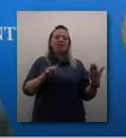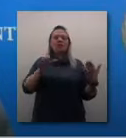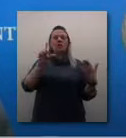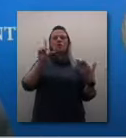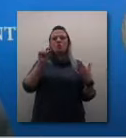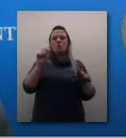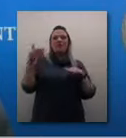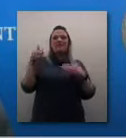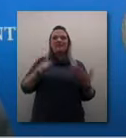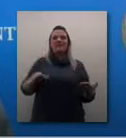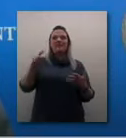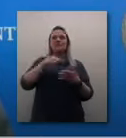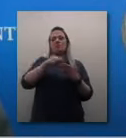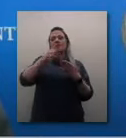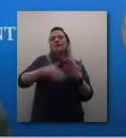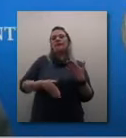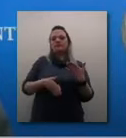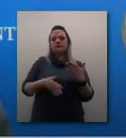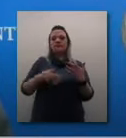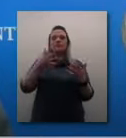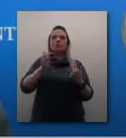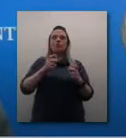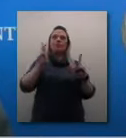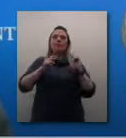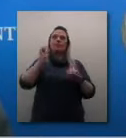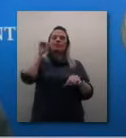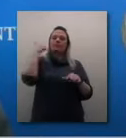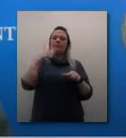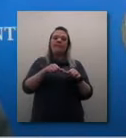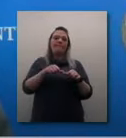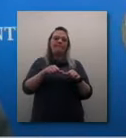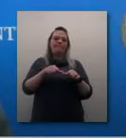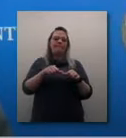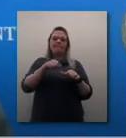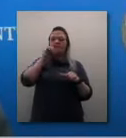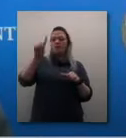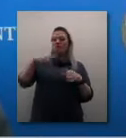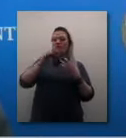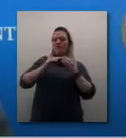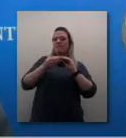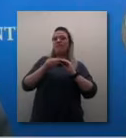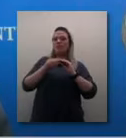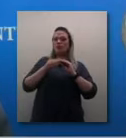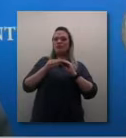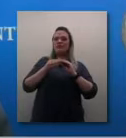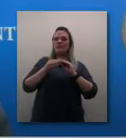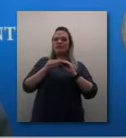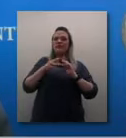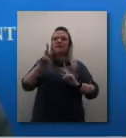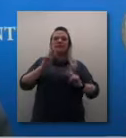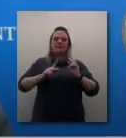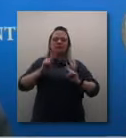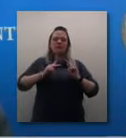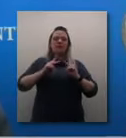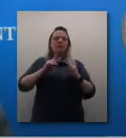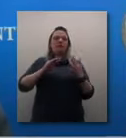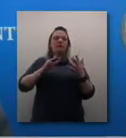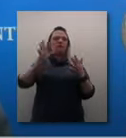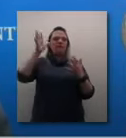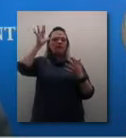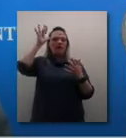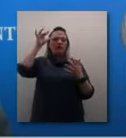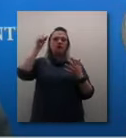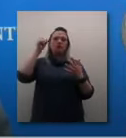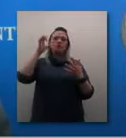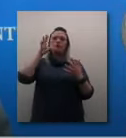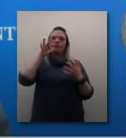this weekend. And I want people to remember that these are not just numbers. These are people, these are fathers, these are